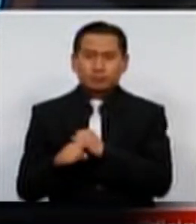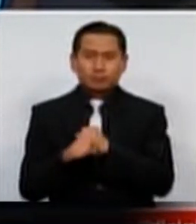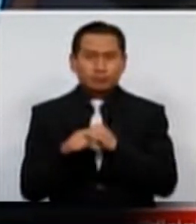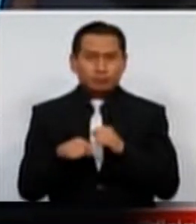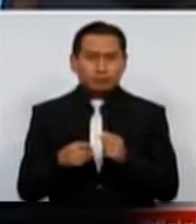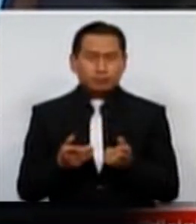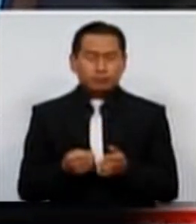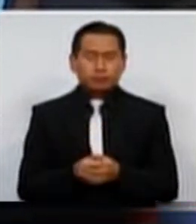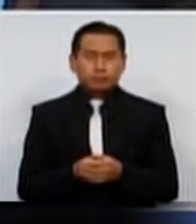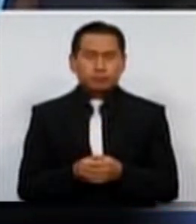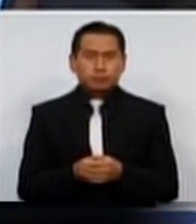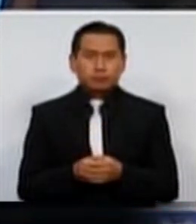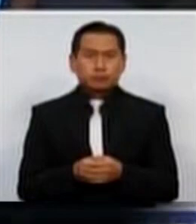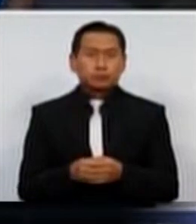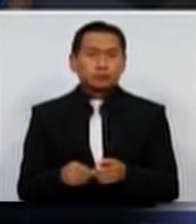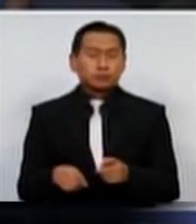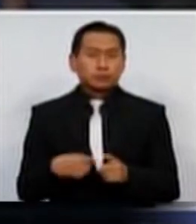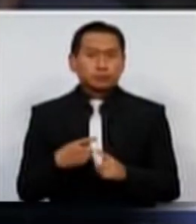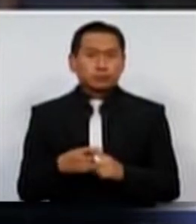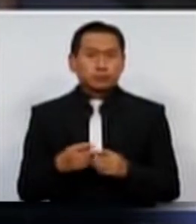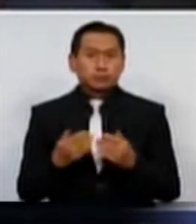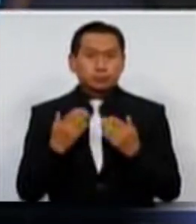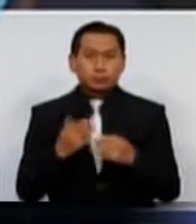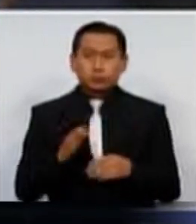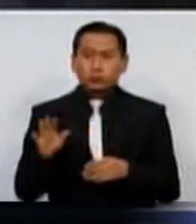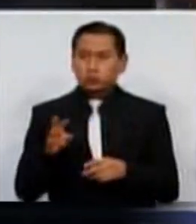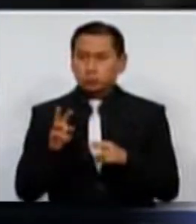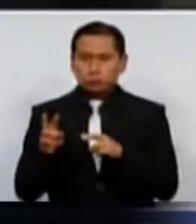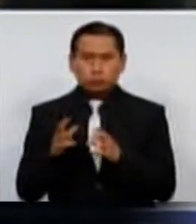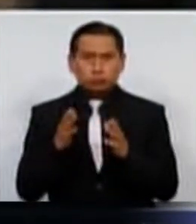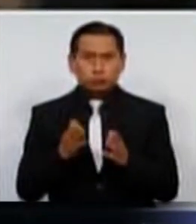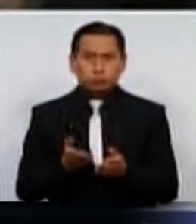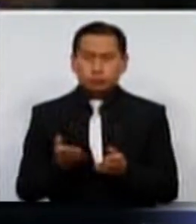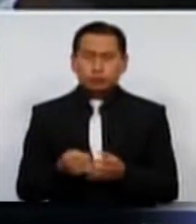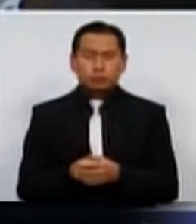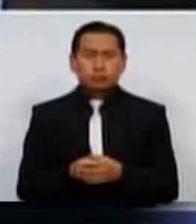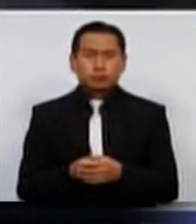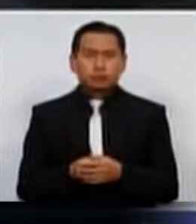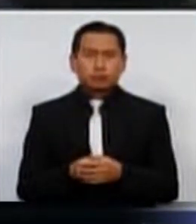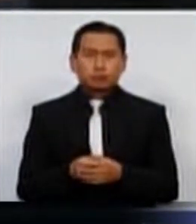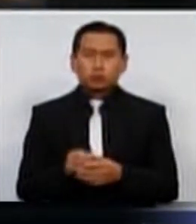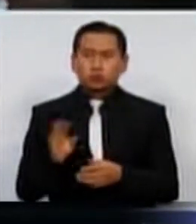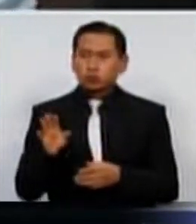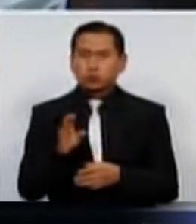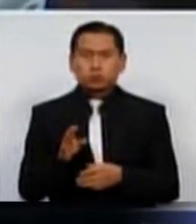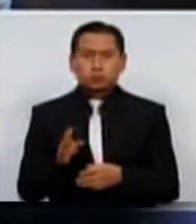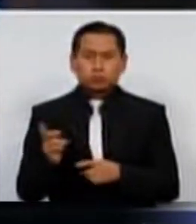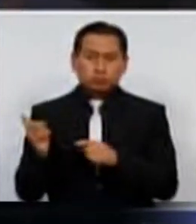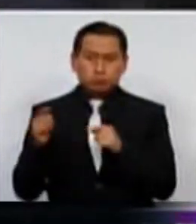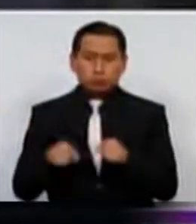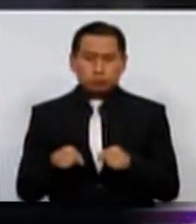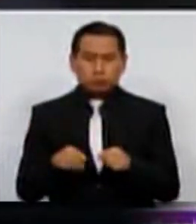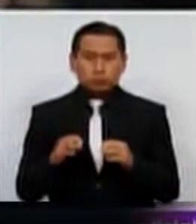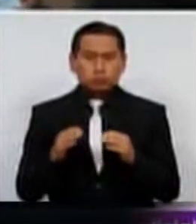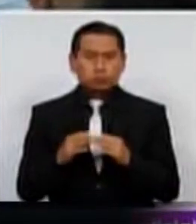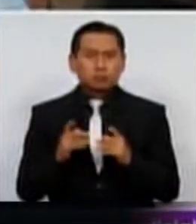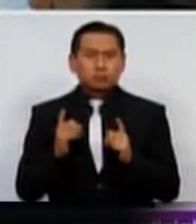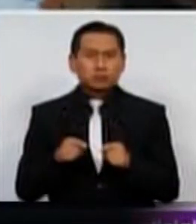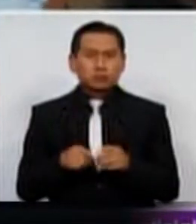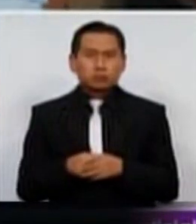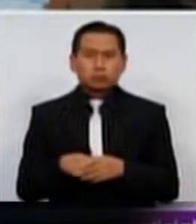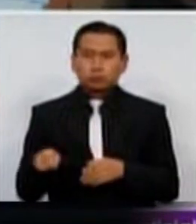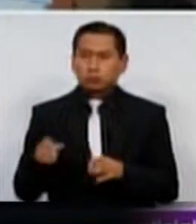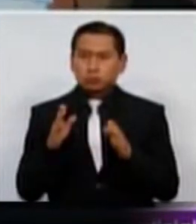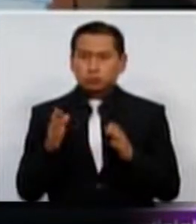for being with us during this process, and also to the observers that have been so kind to come